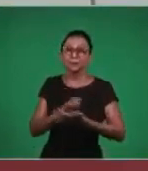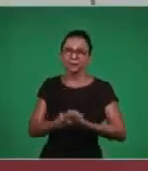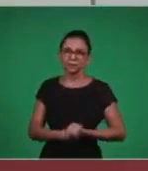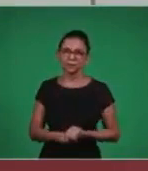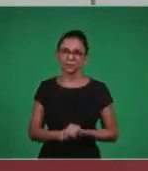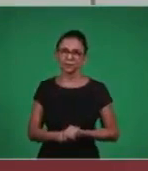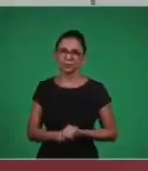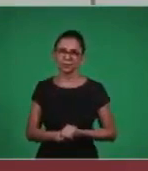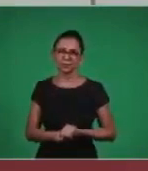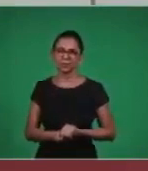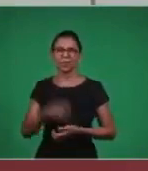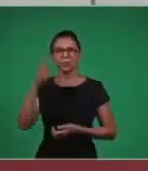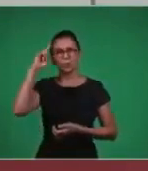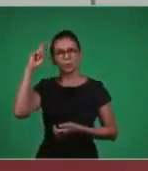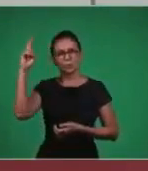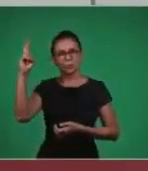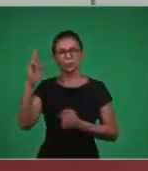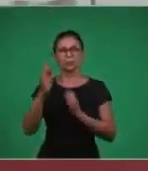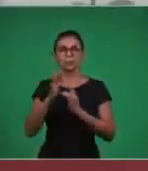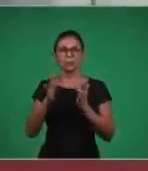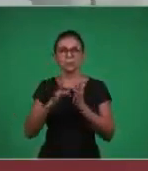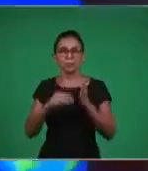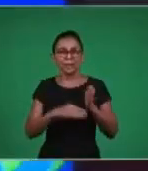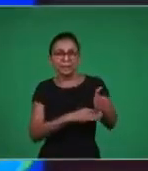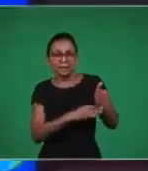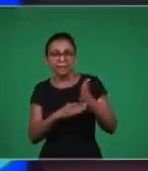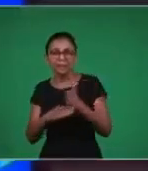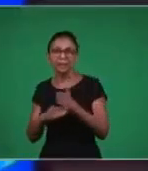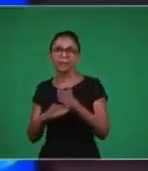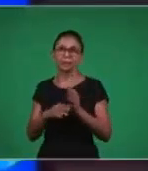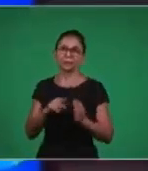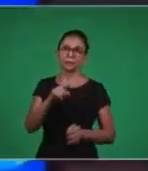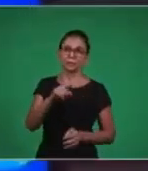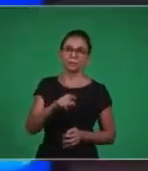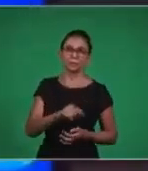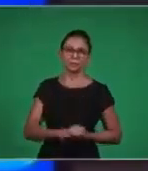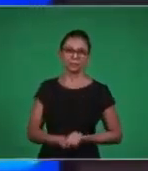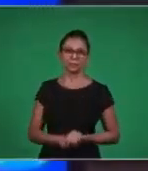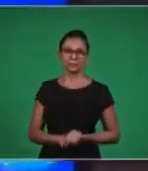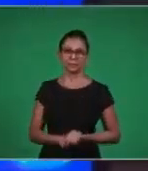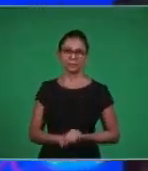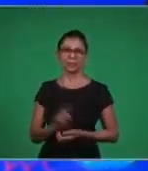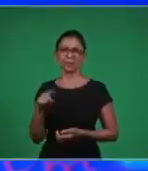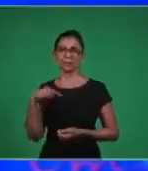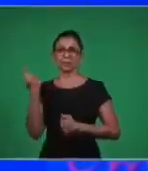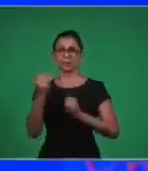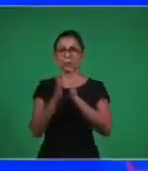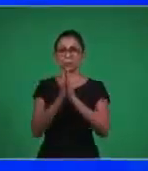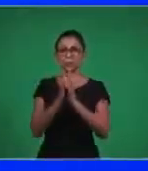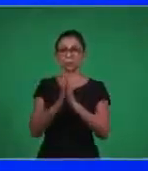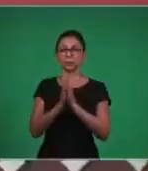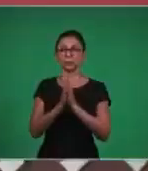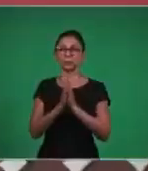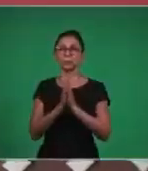the one who is going to guide you softly is the Lord Jesus. Our prayer today is this,